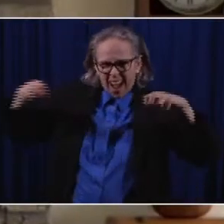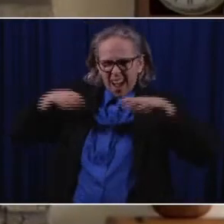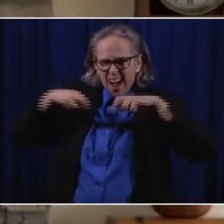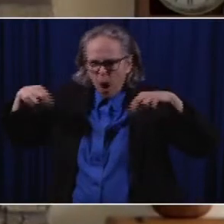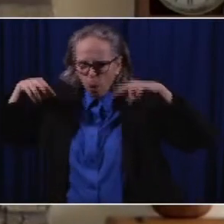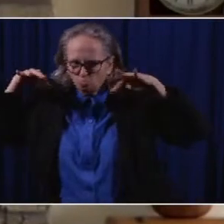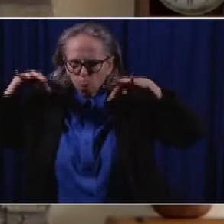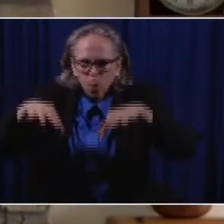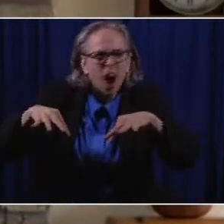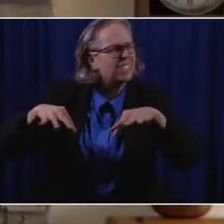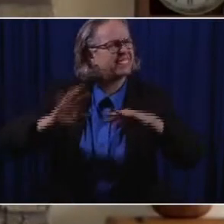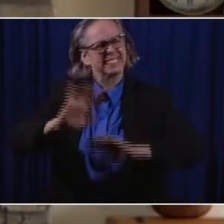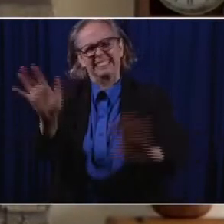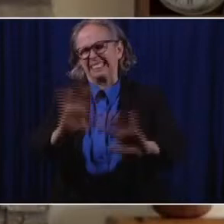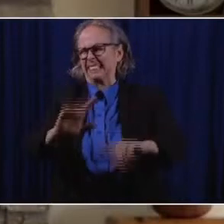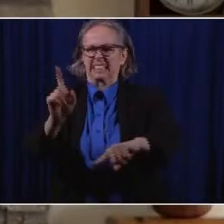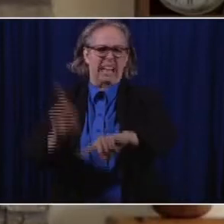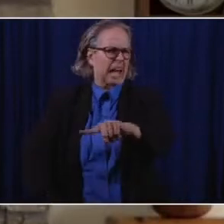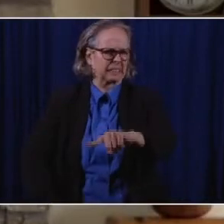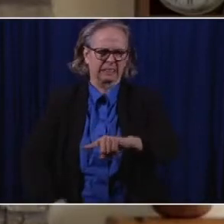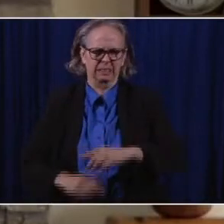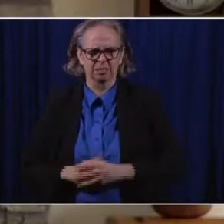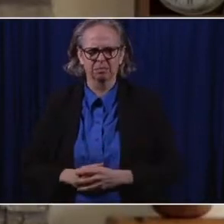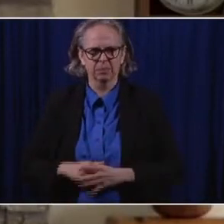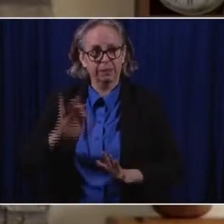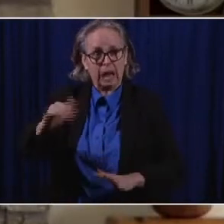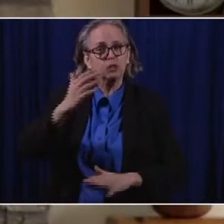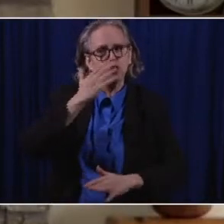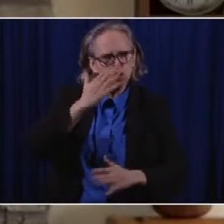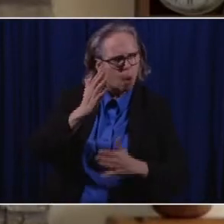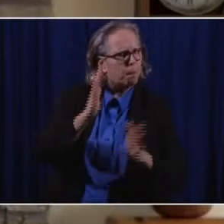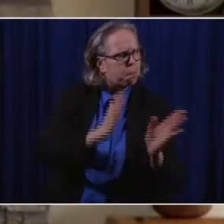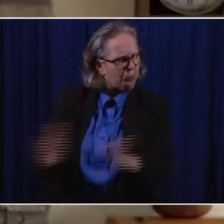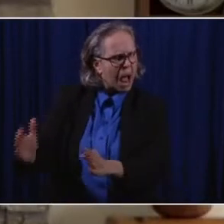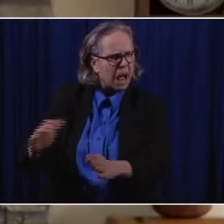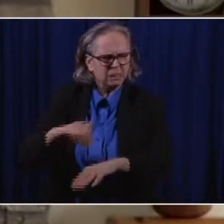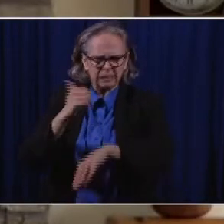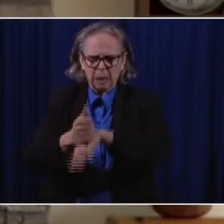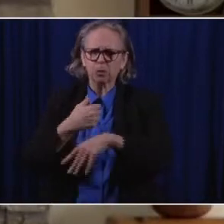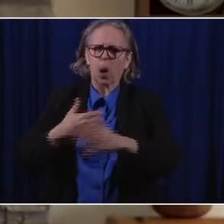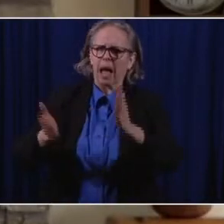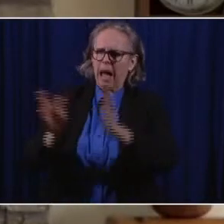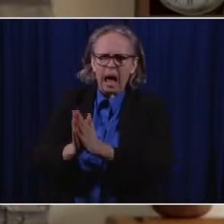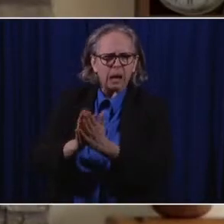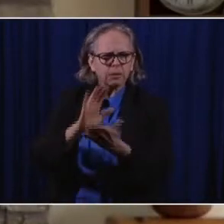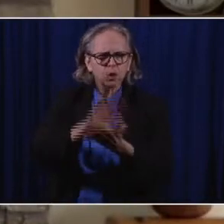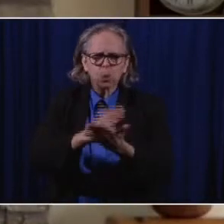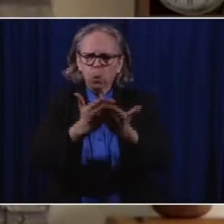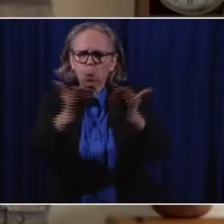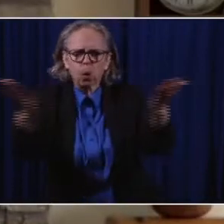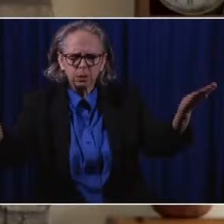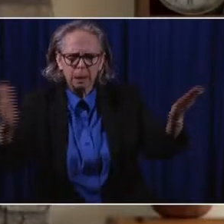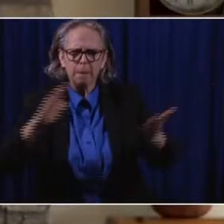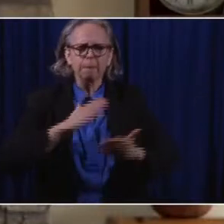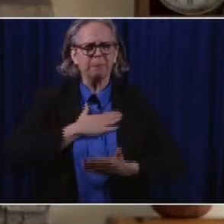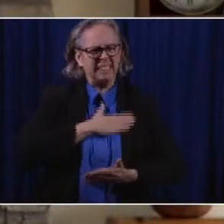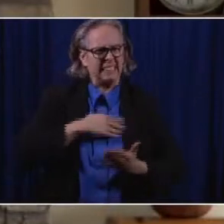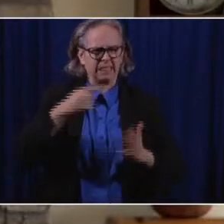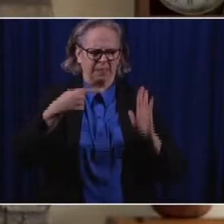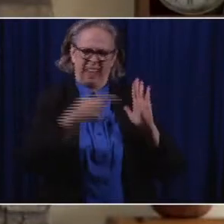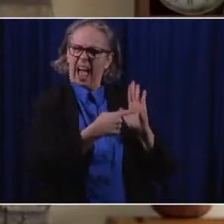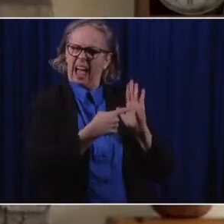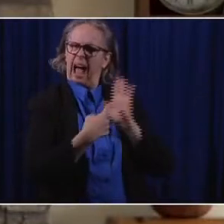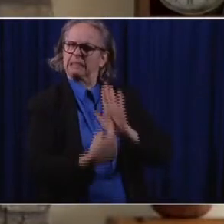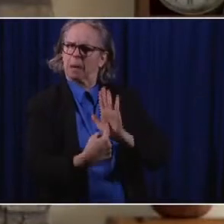schools to do that again between now and the first of the year. That is something that